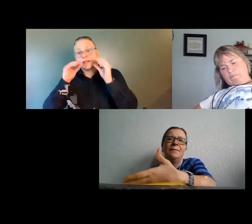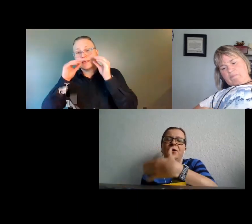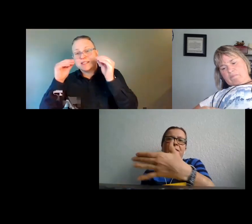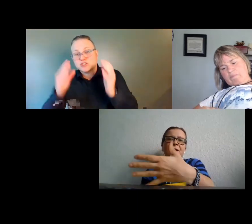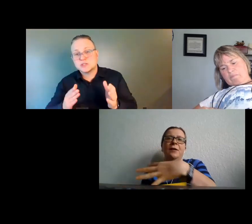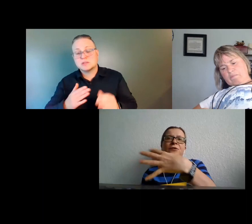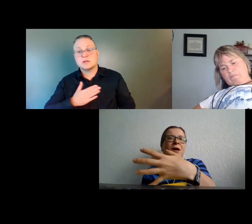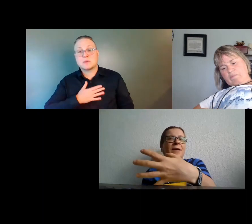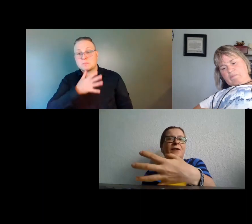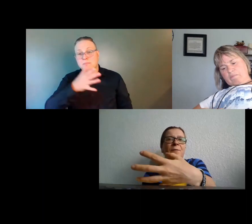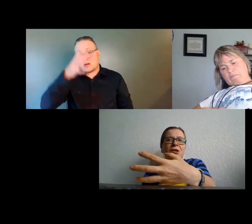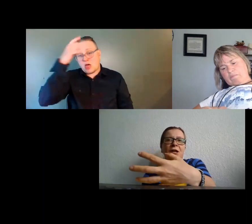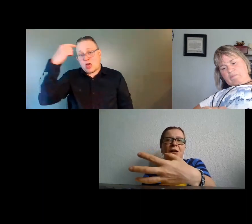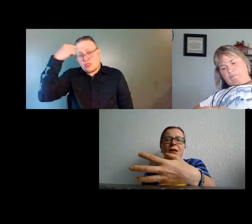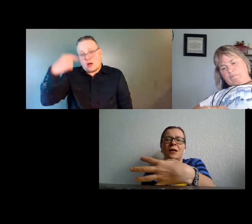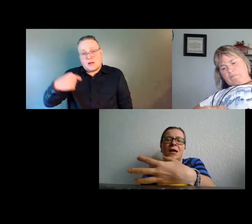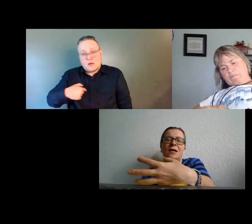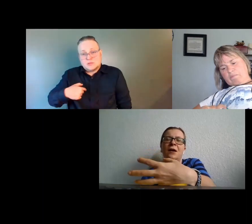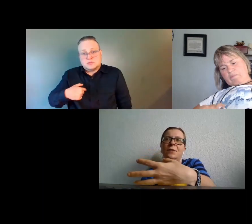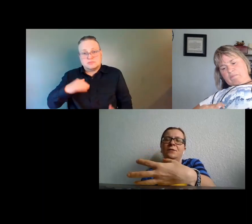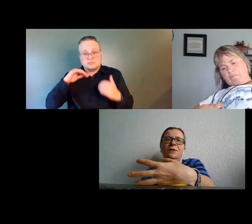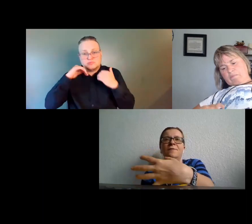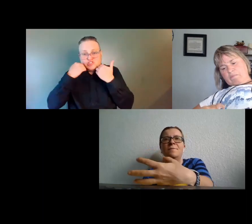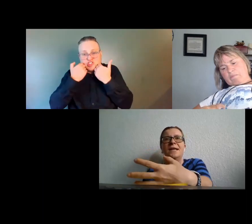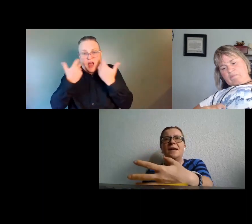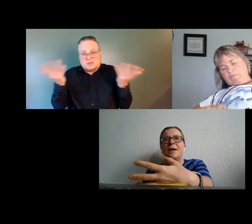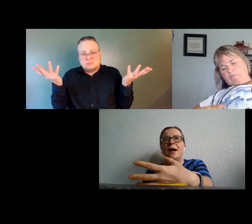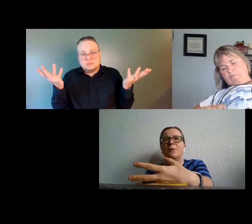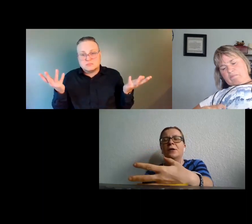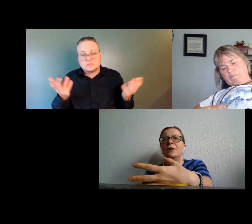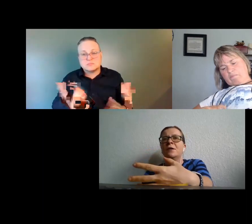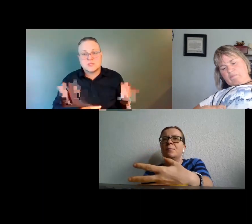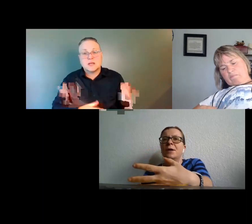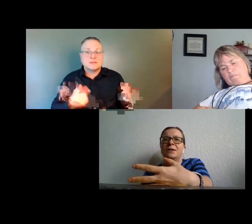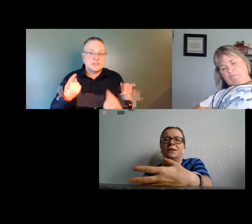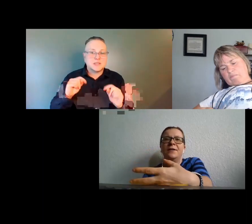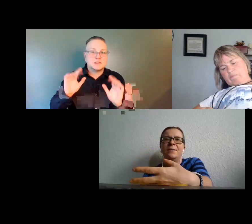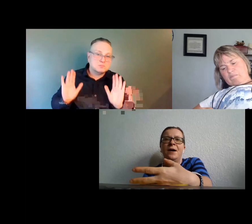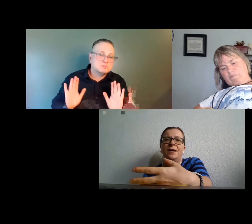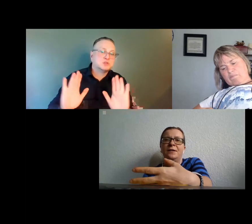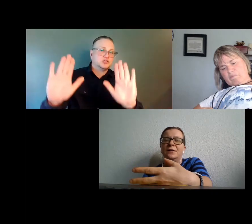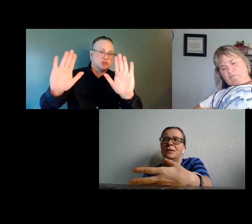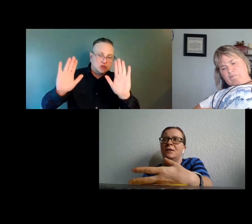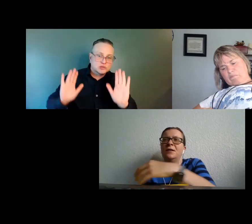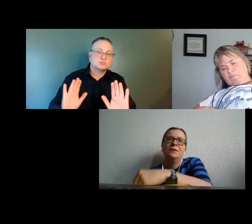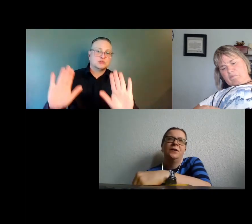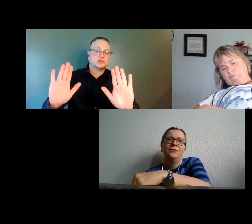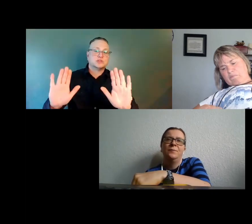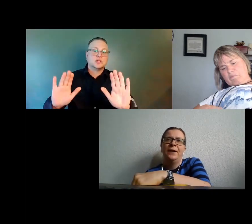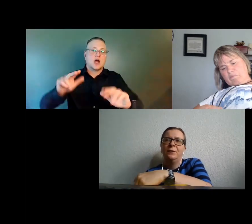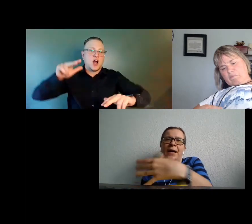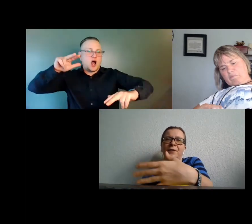lot of time trying to help draw me out of my shell and to help me sort of mitigate my awkward. But if I'm honest,